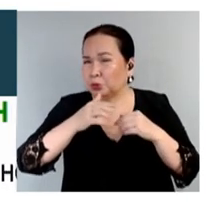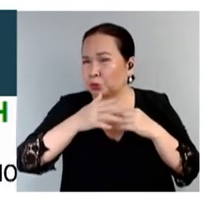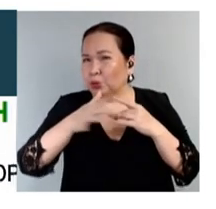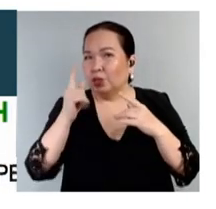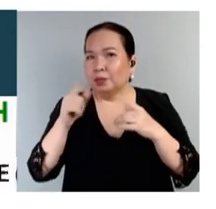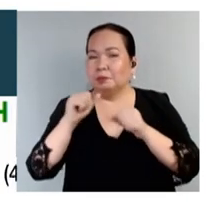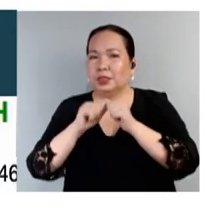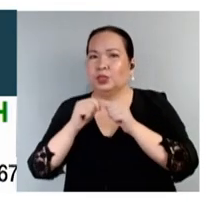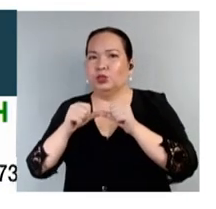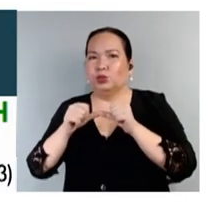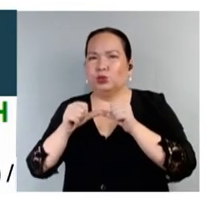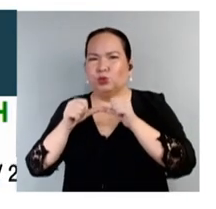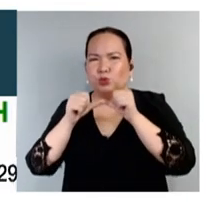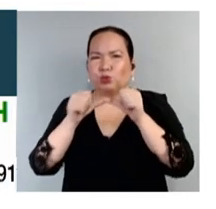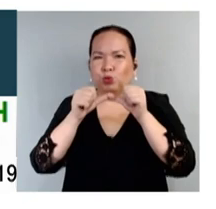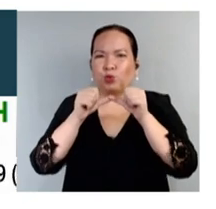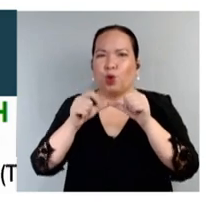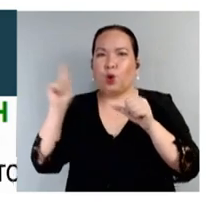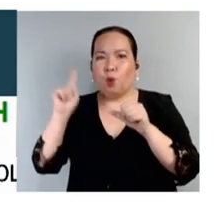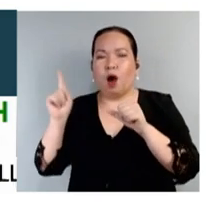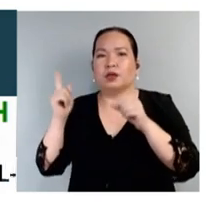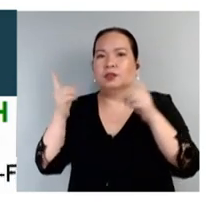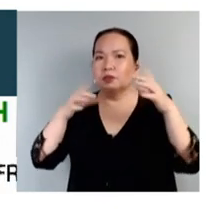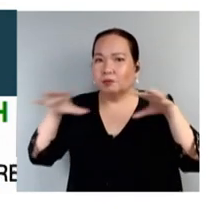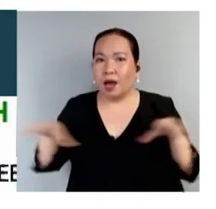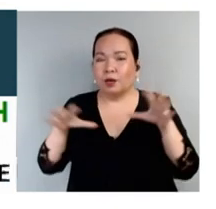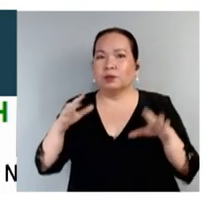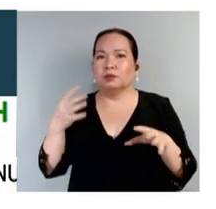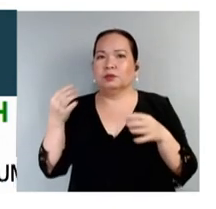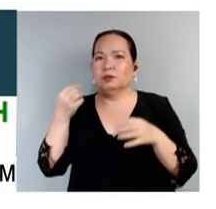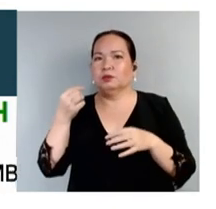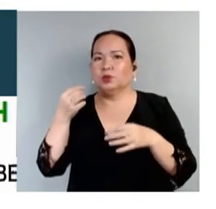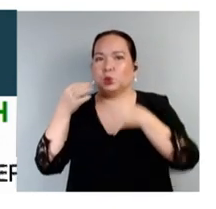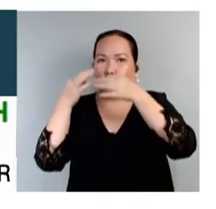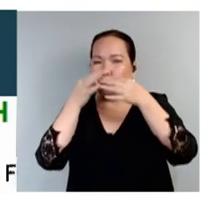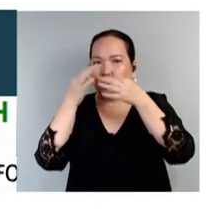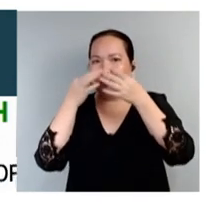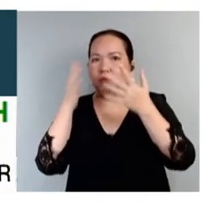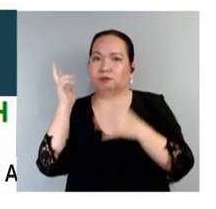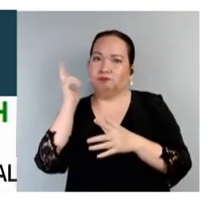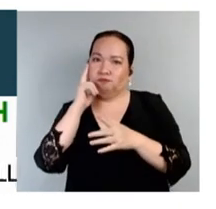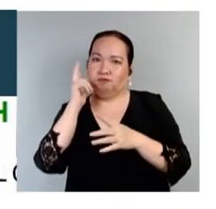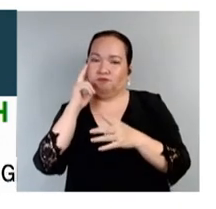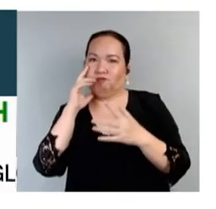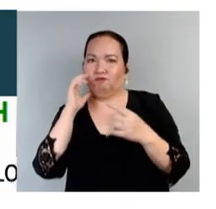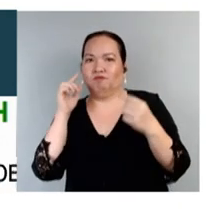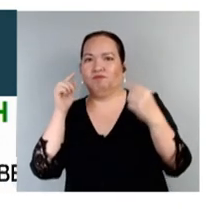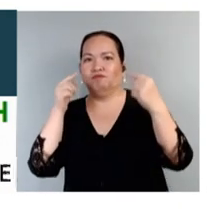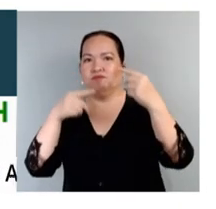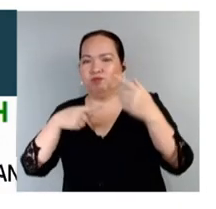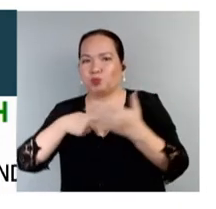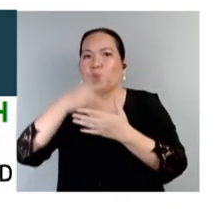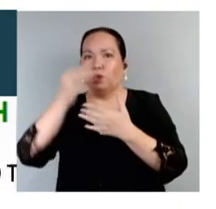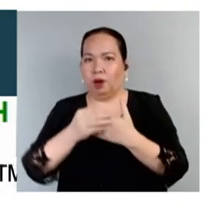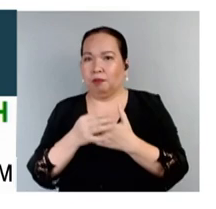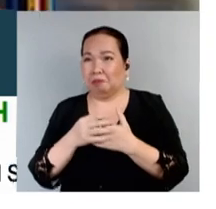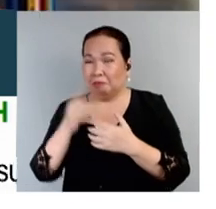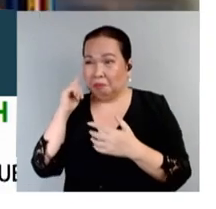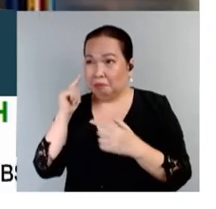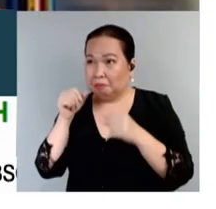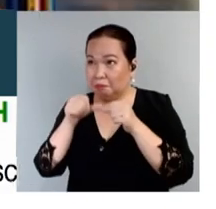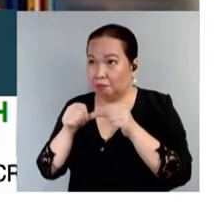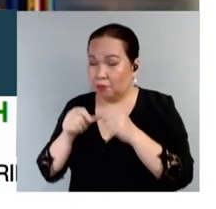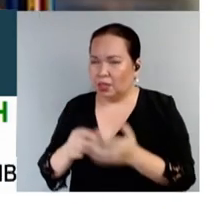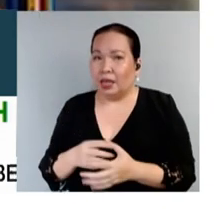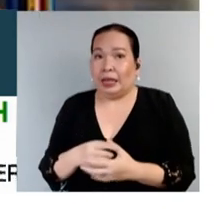Duterte drug war, given that he is considered the father of the dangerous drugs law? What do you think about that? I'm not pretty sure about that. Of course,